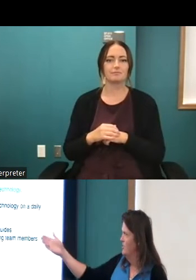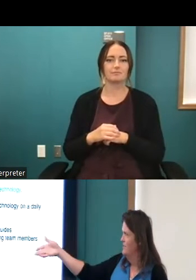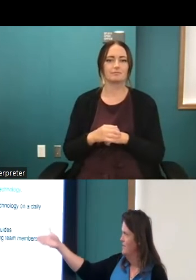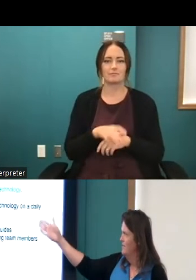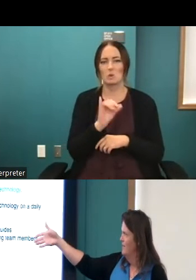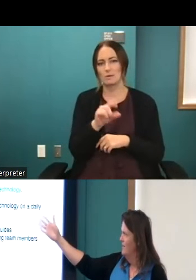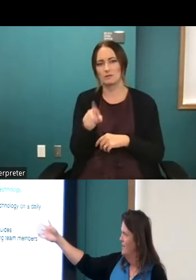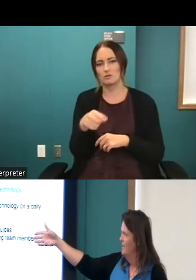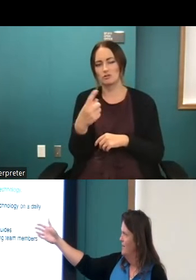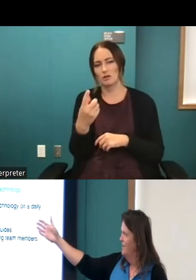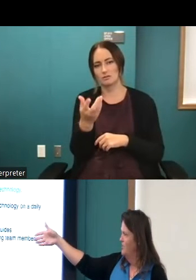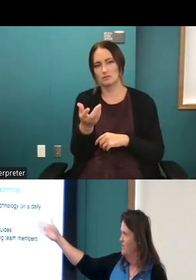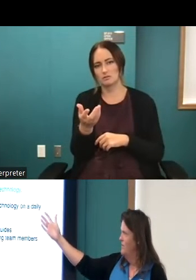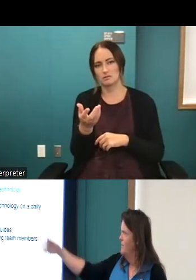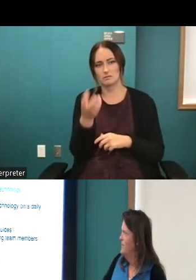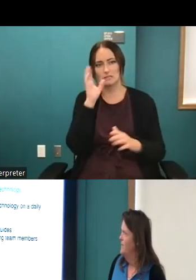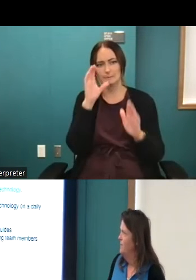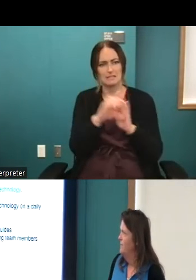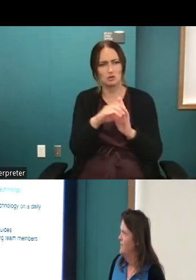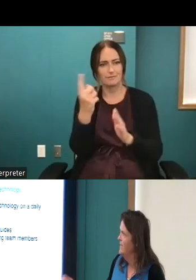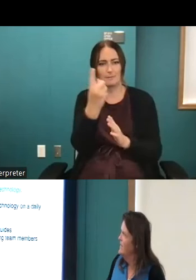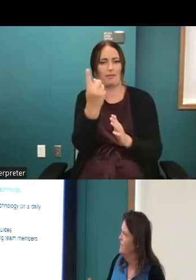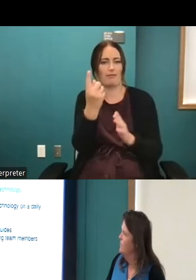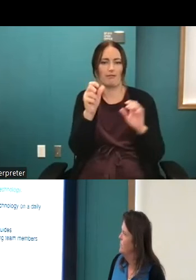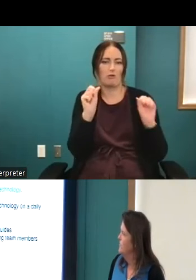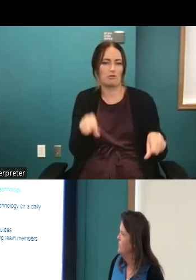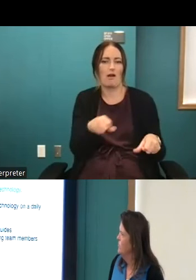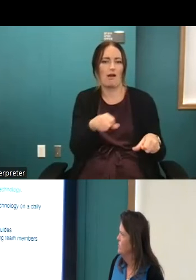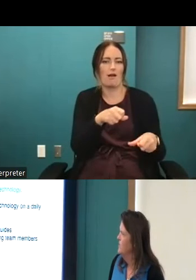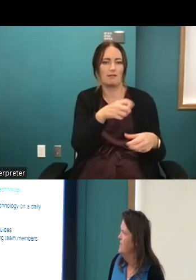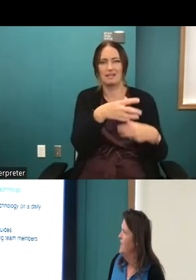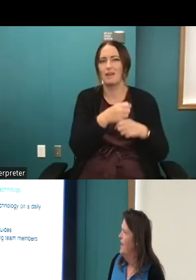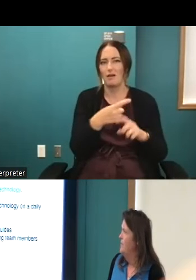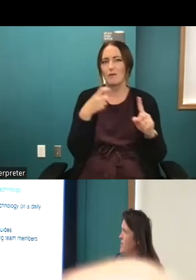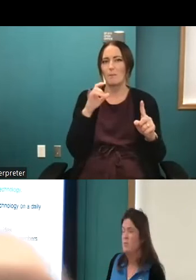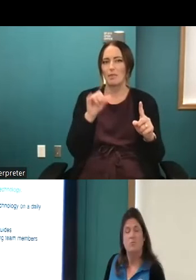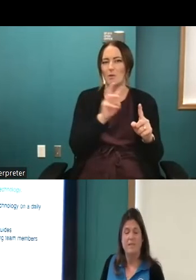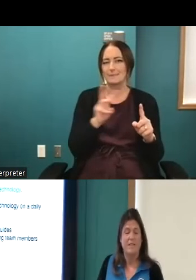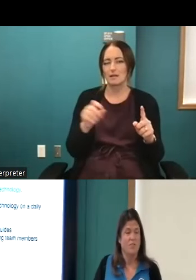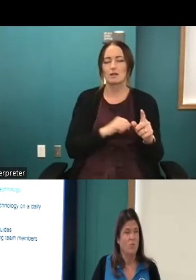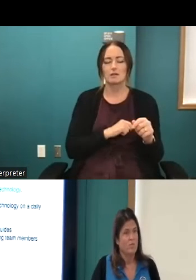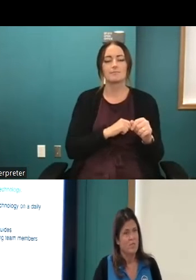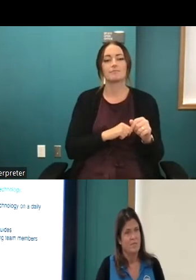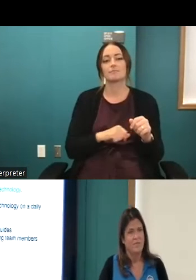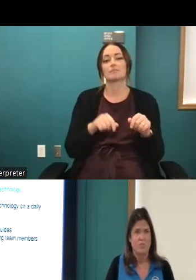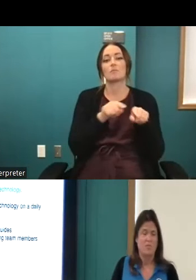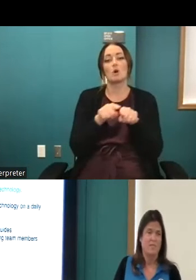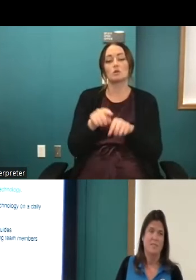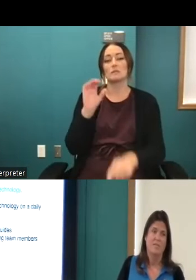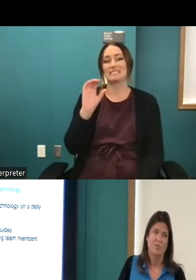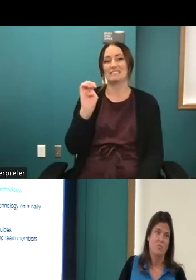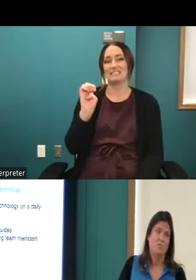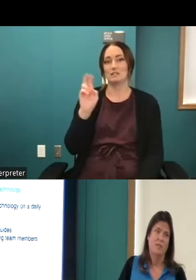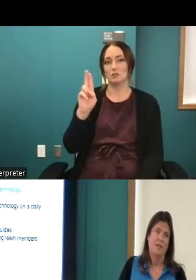So that's just a picture of something that they can get from tools from schools. There's also CEU courses. If teachers